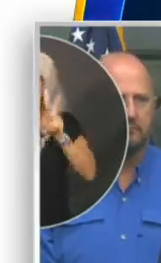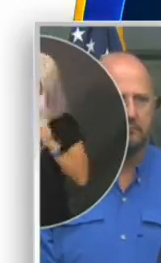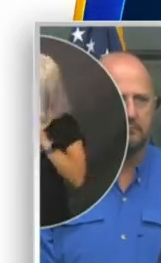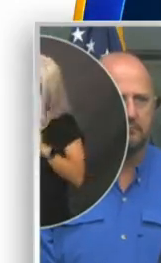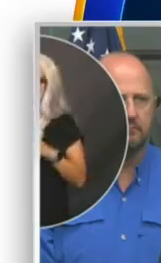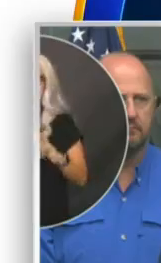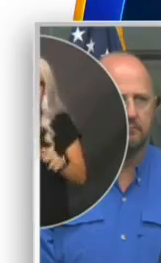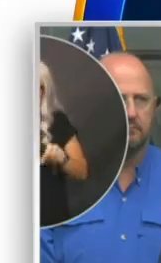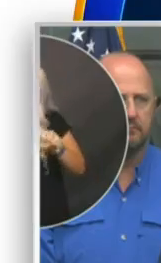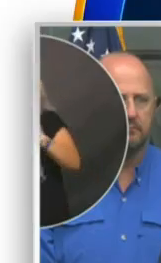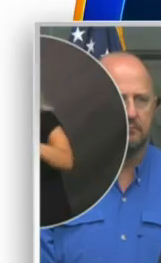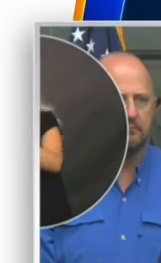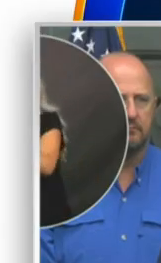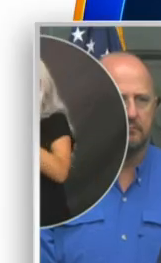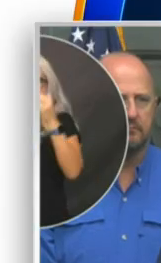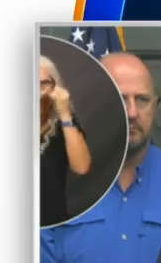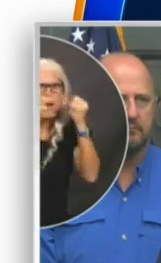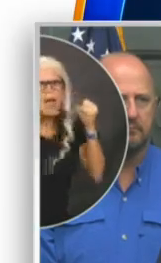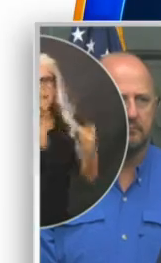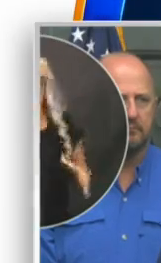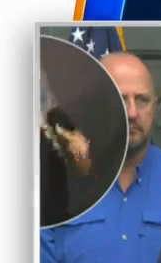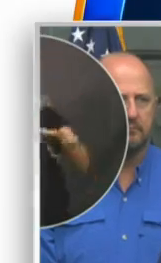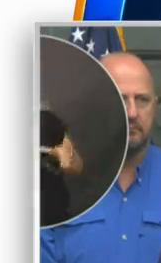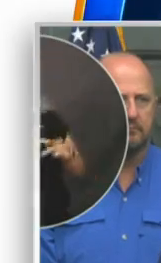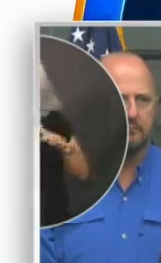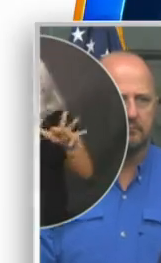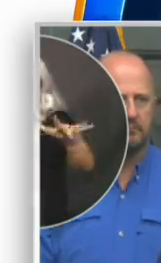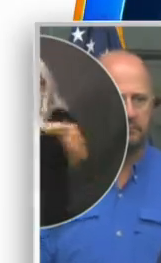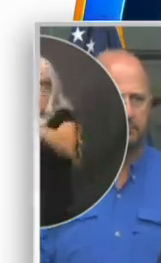includes linemen across all of our major